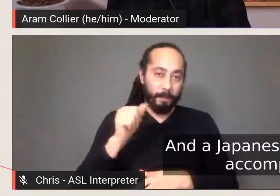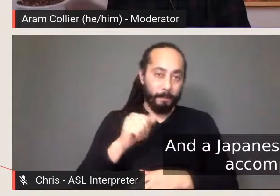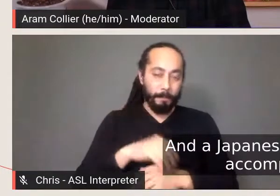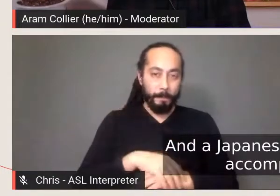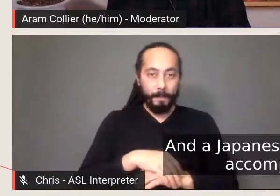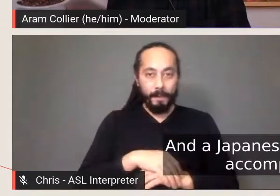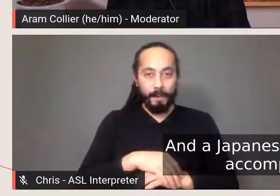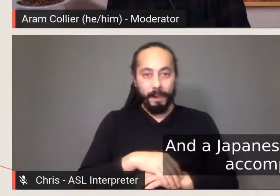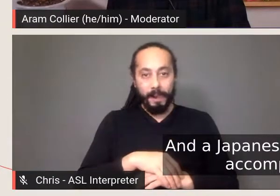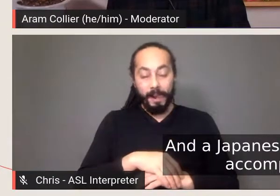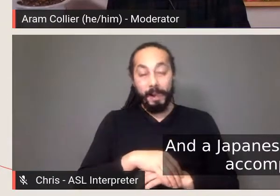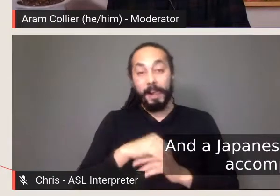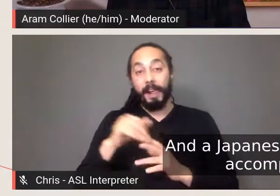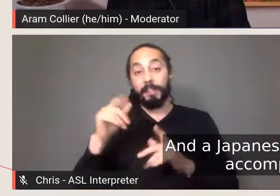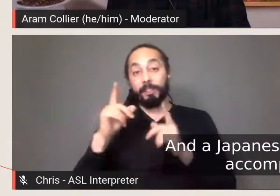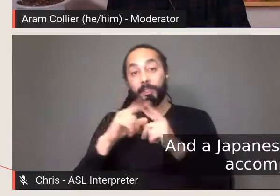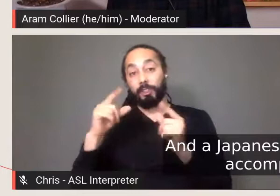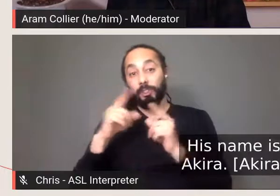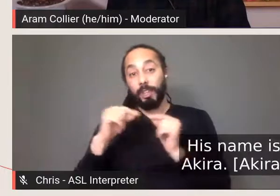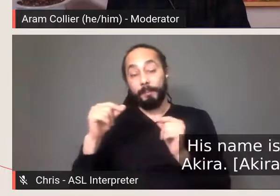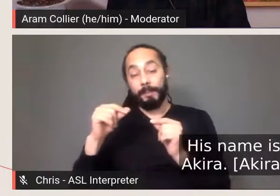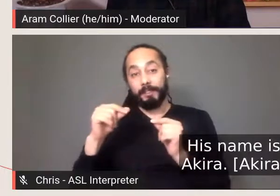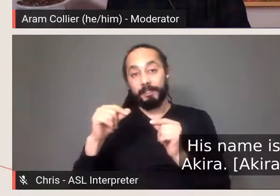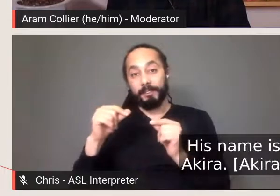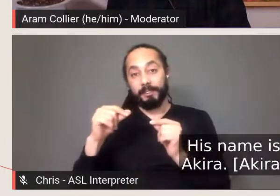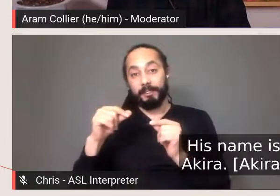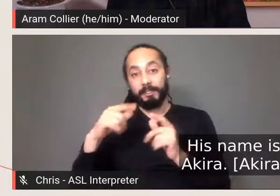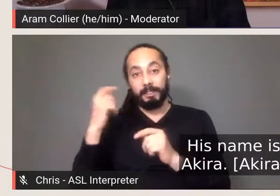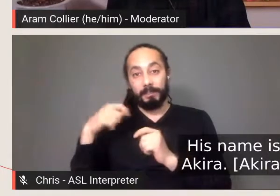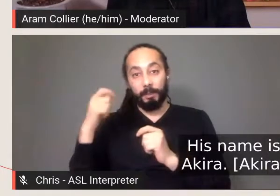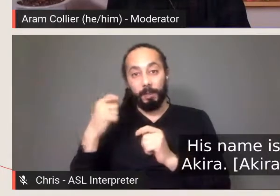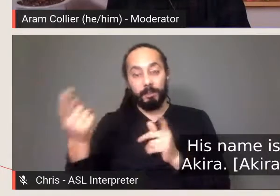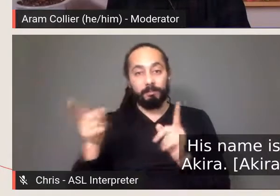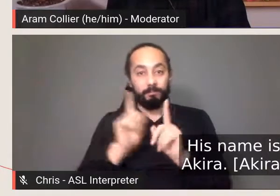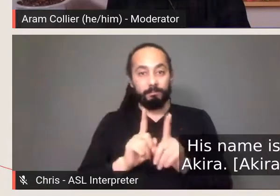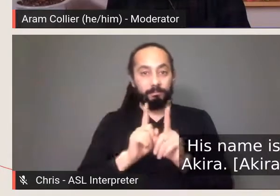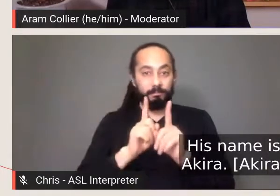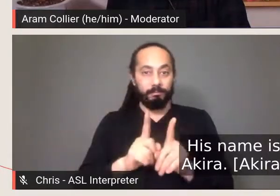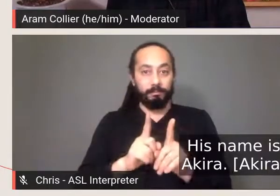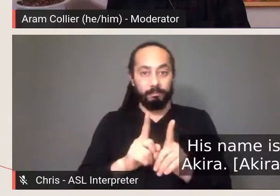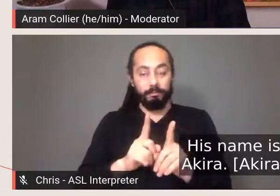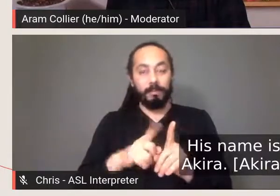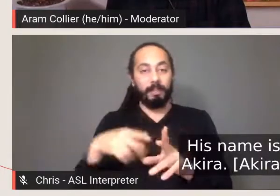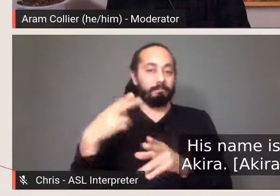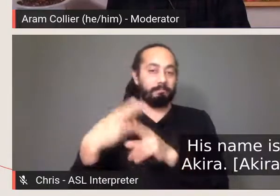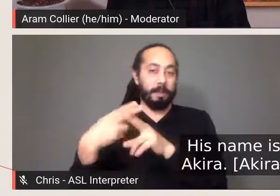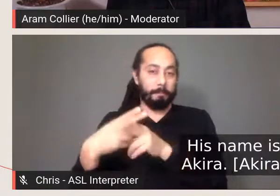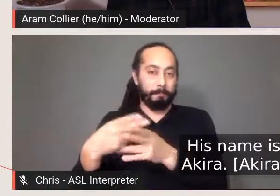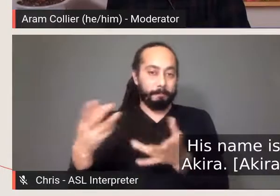Japanese cinematographer accompanied him. His name is Harry Mimura